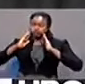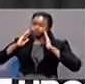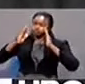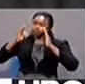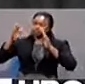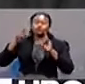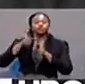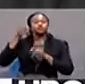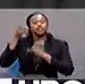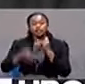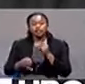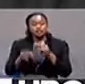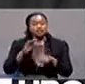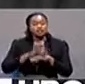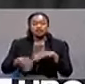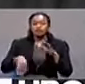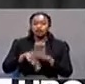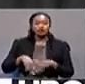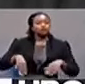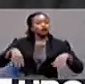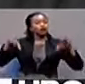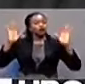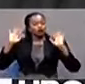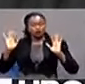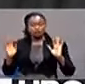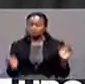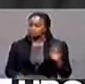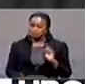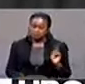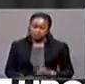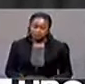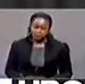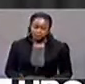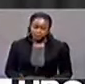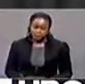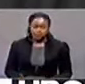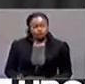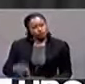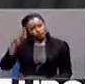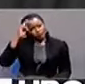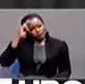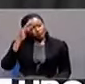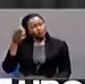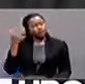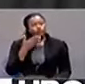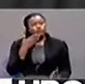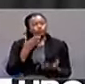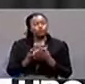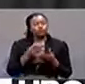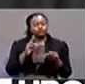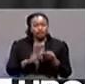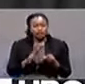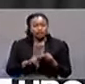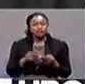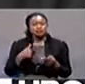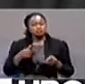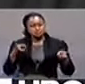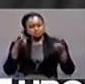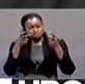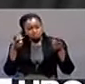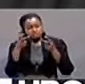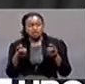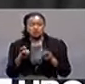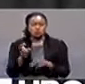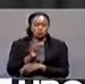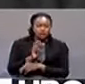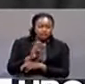he did not relent in doing this. When you remember, on that Good Friday, I was listening to him, I watched him and